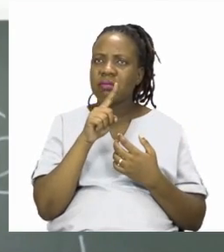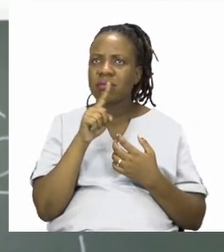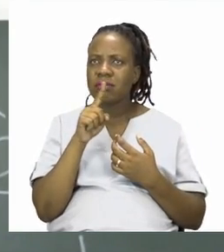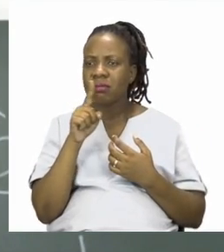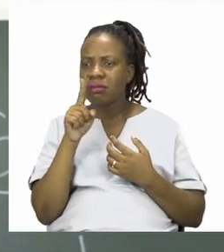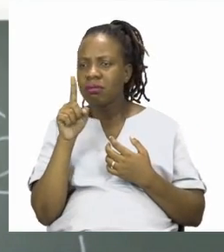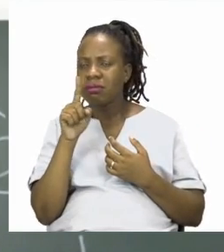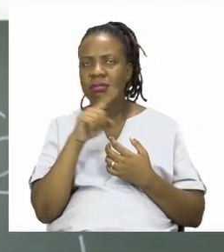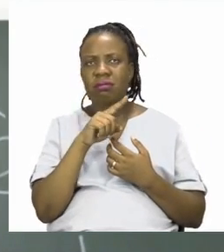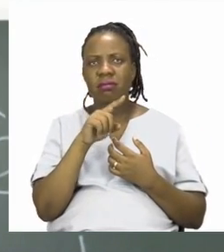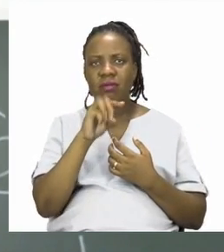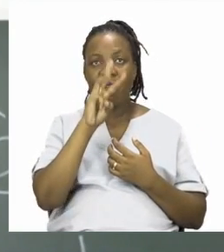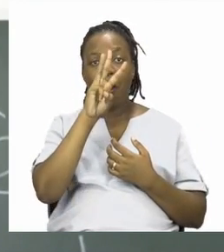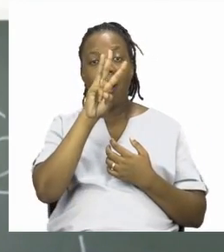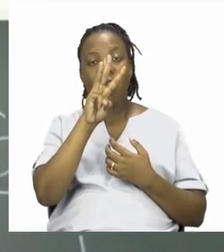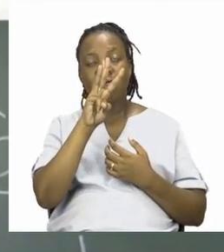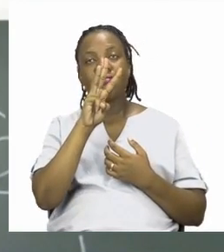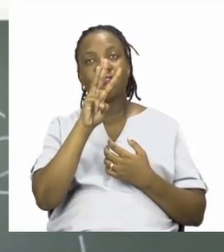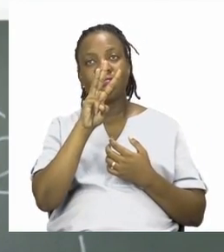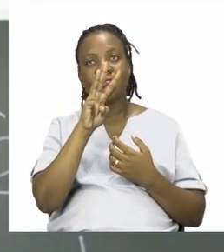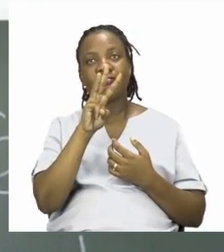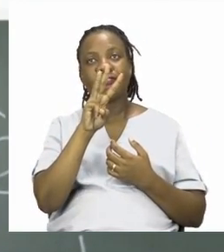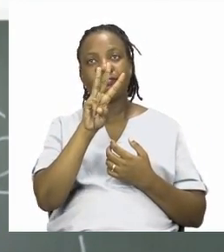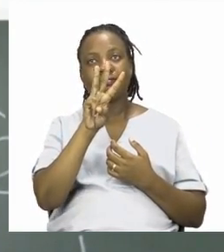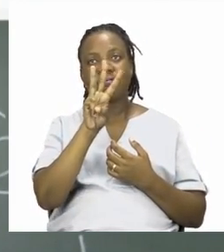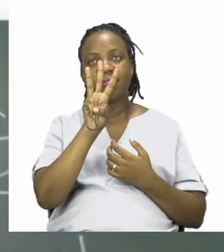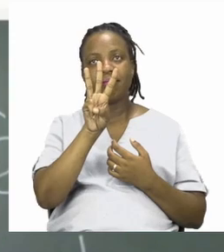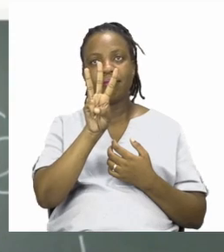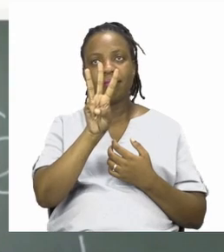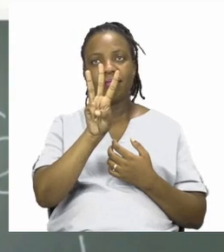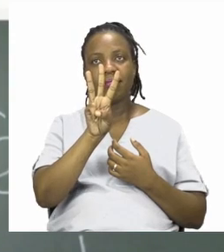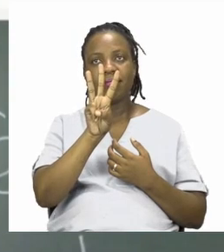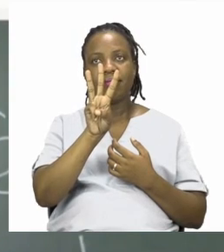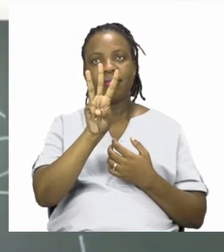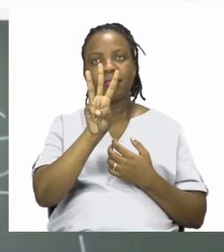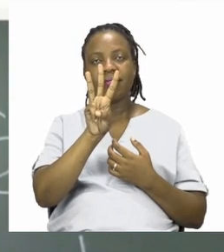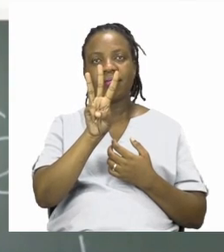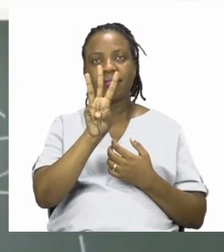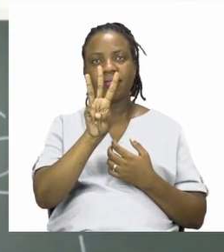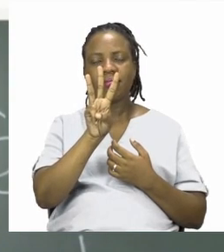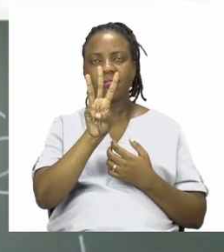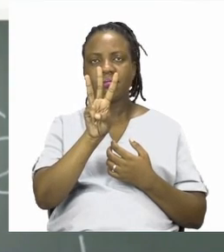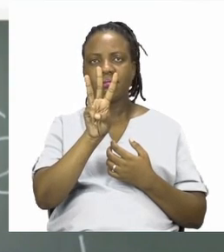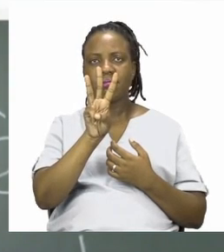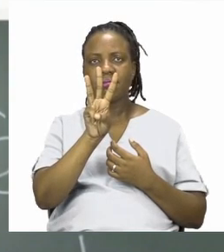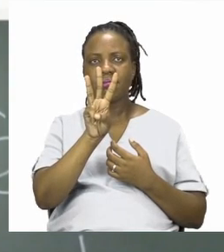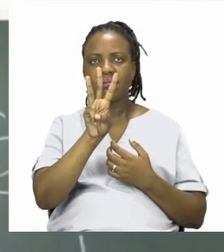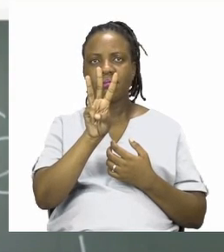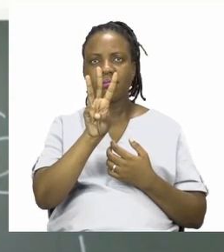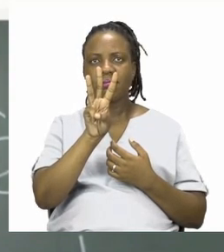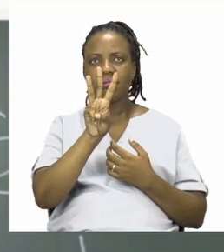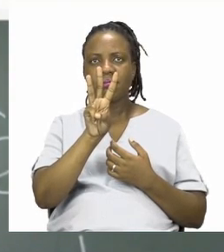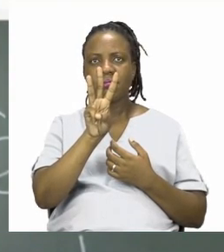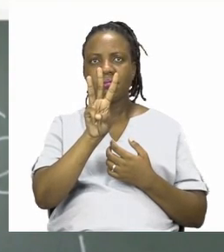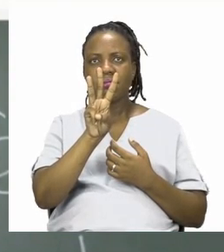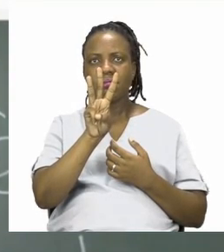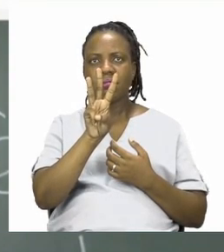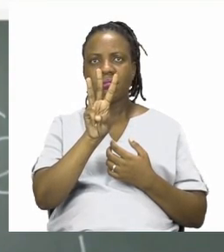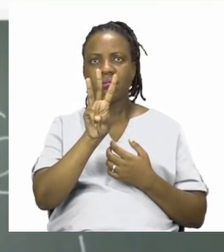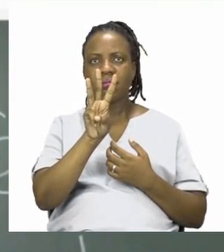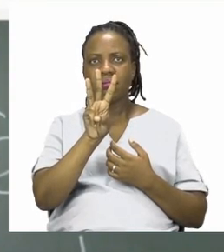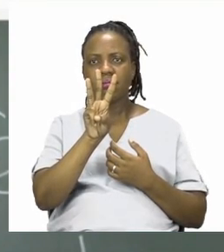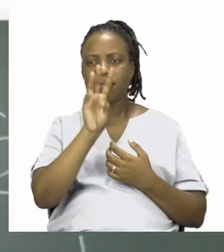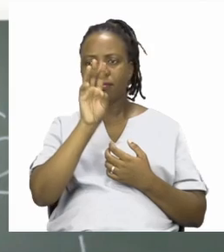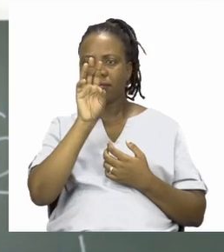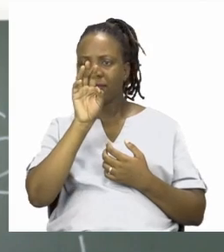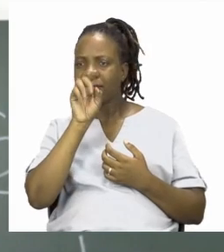crossword. And over there we have a W. Now the next letter is the letter E. Do we have a letter